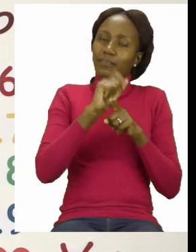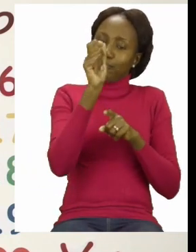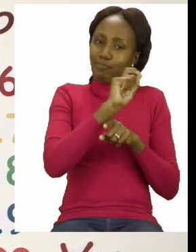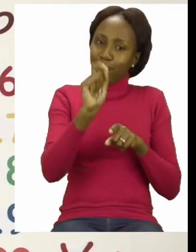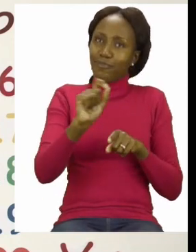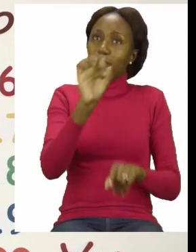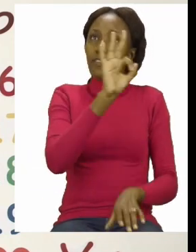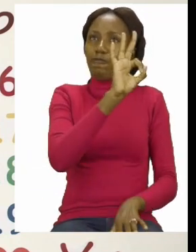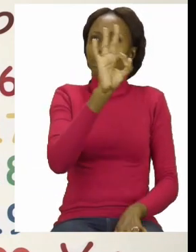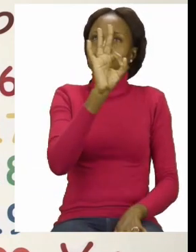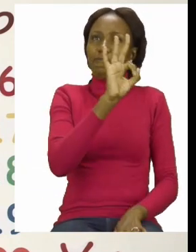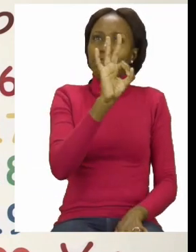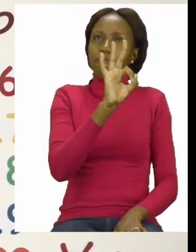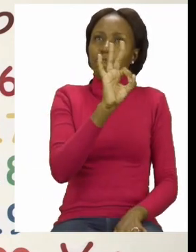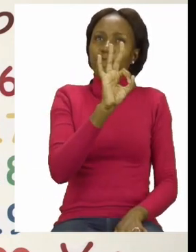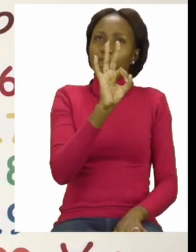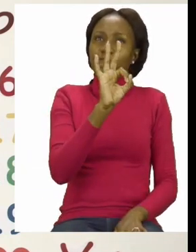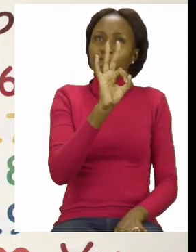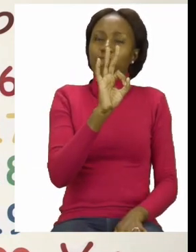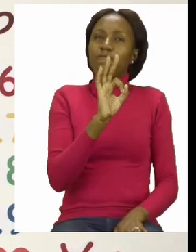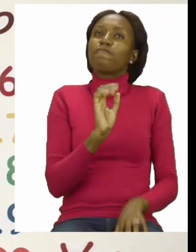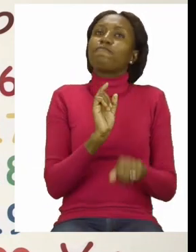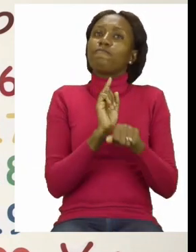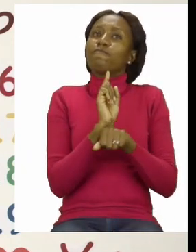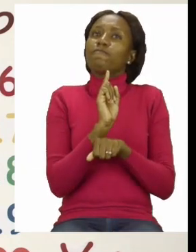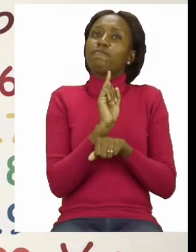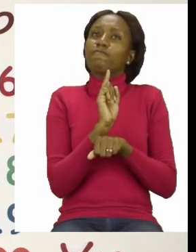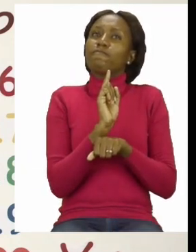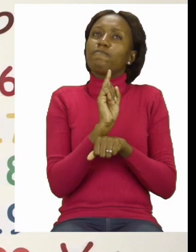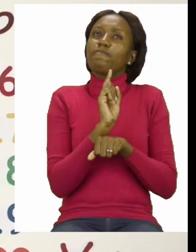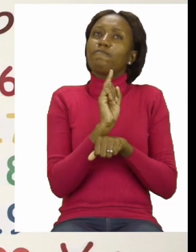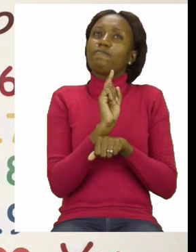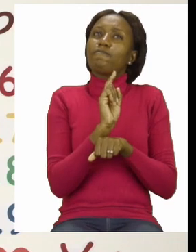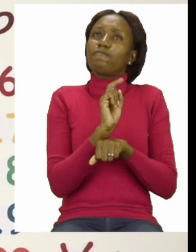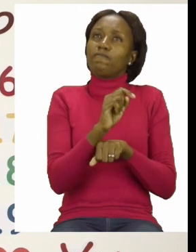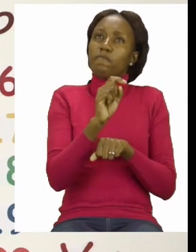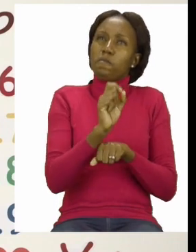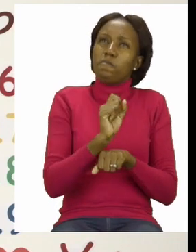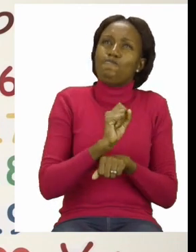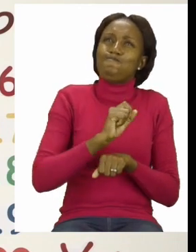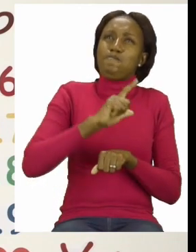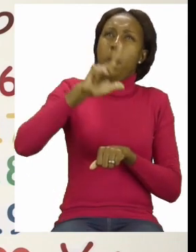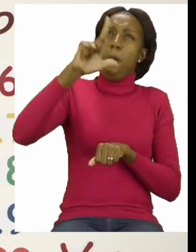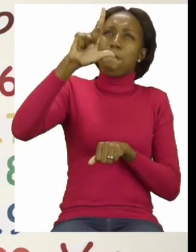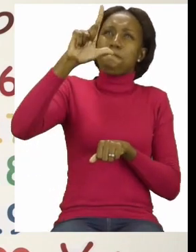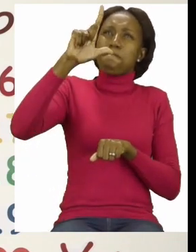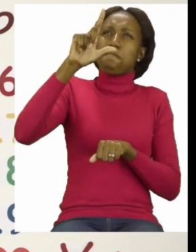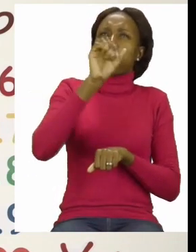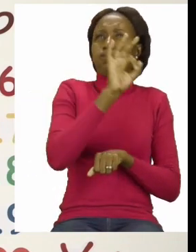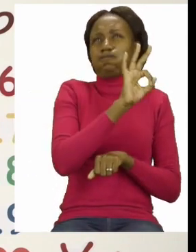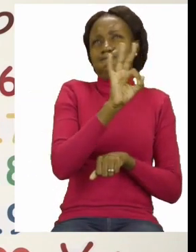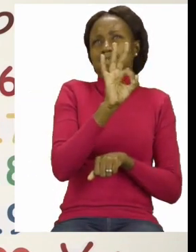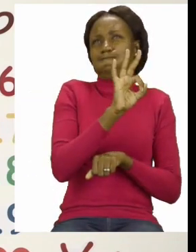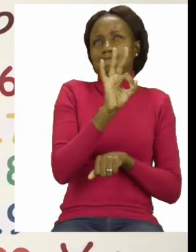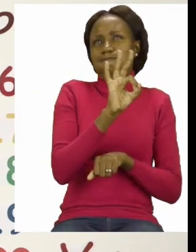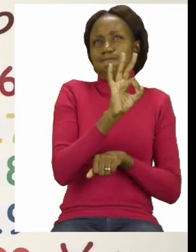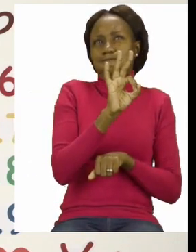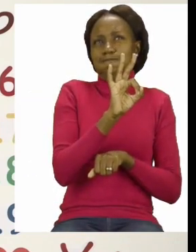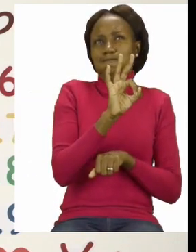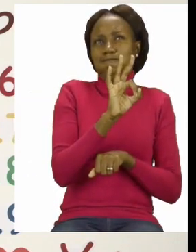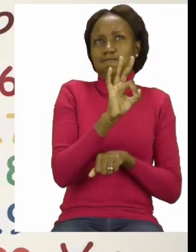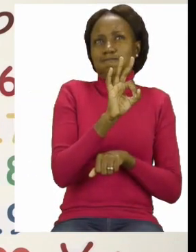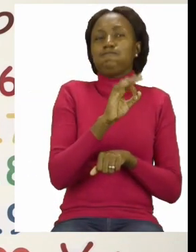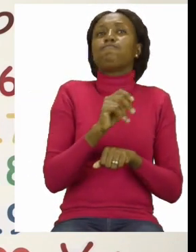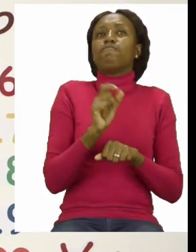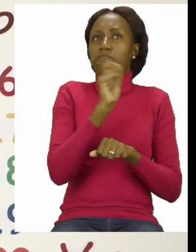F. So the first thing we're going to do is the capital letter F. We're going to start at the